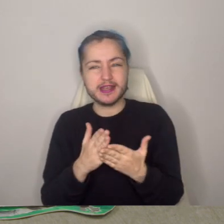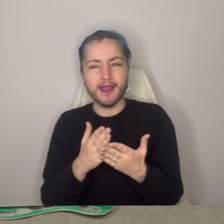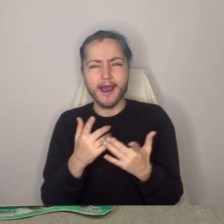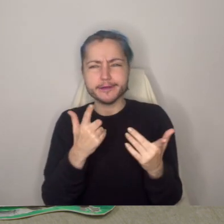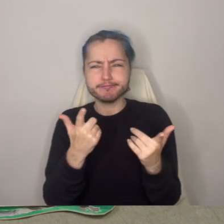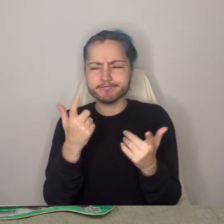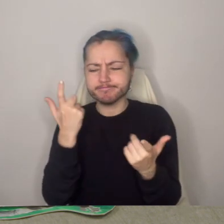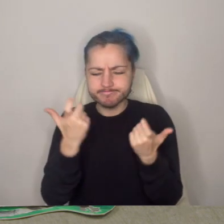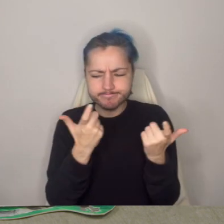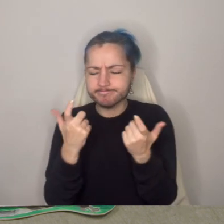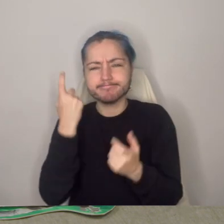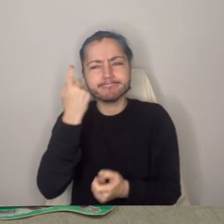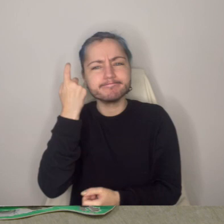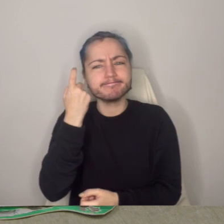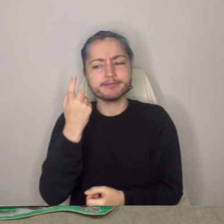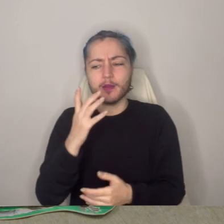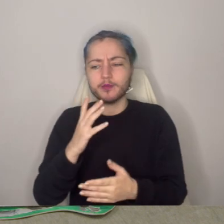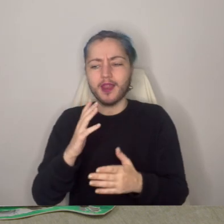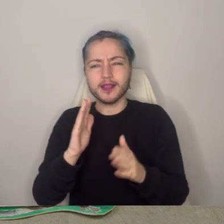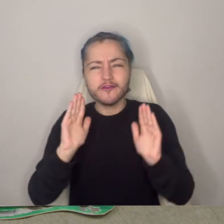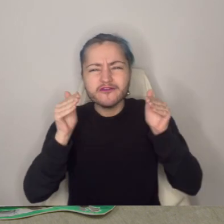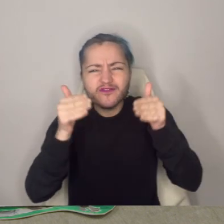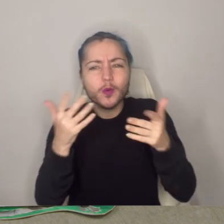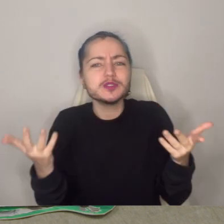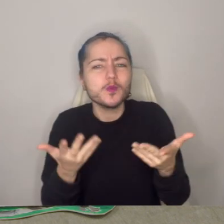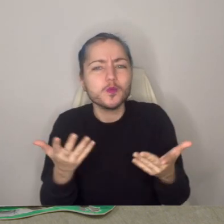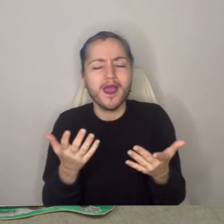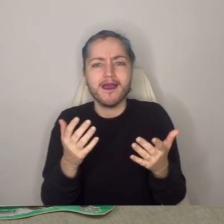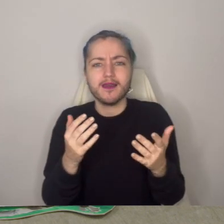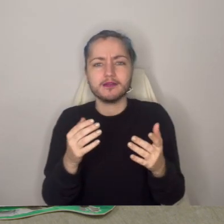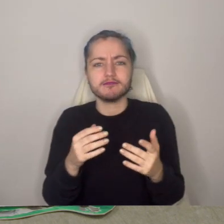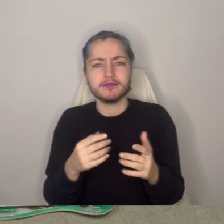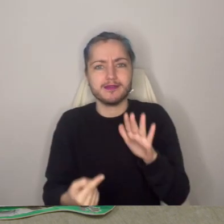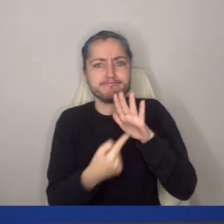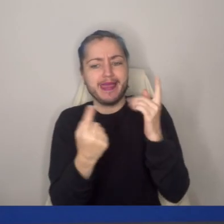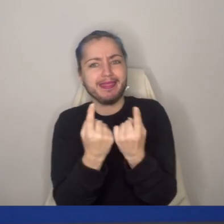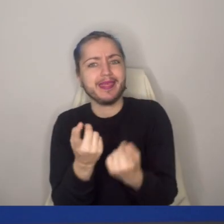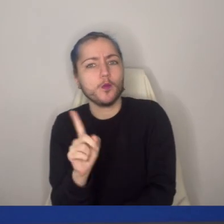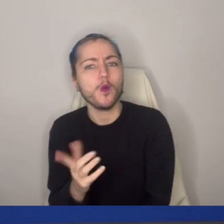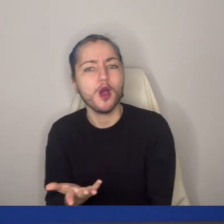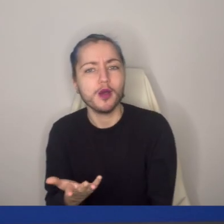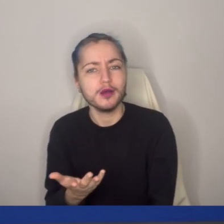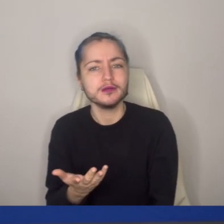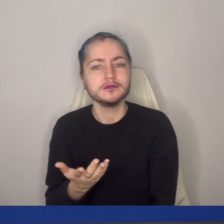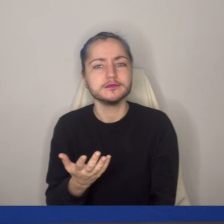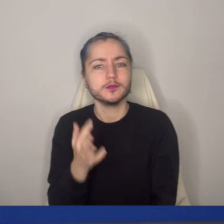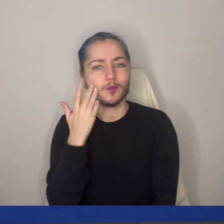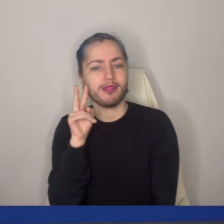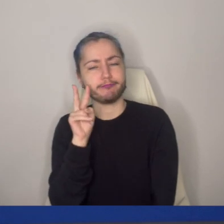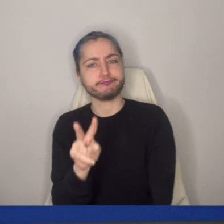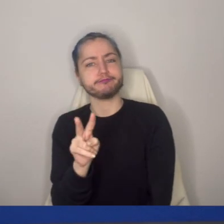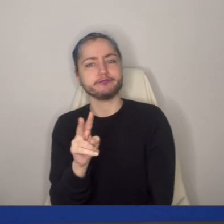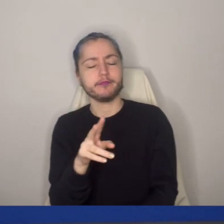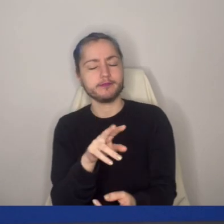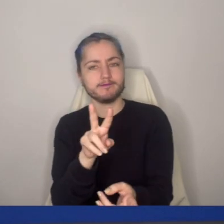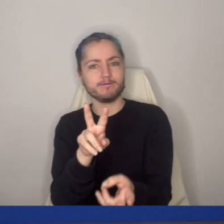of what is the main object? What do I want people to focus on when they look at this image?